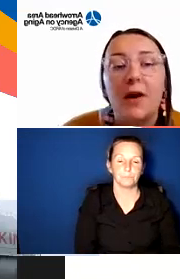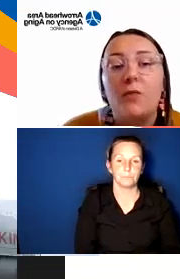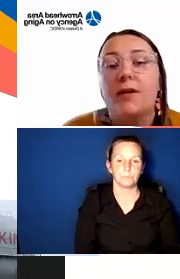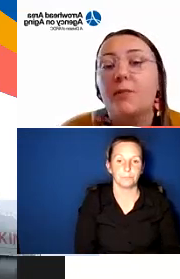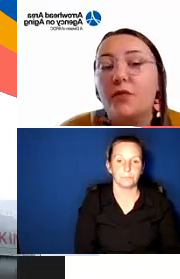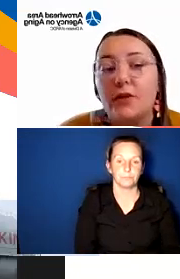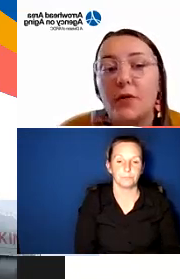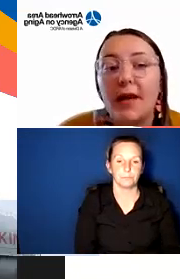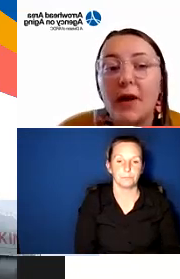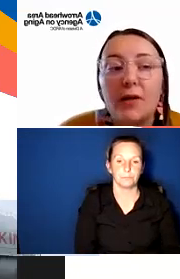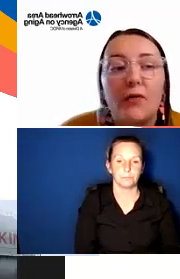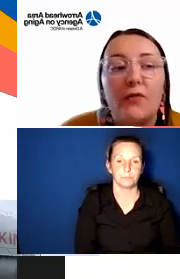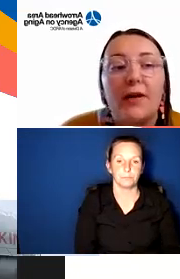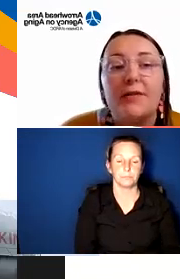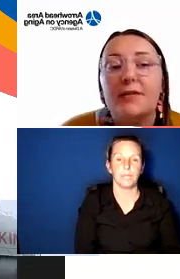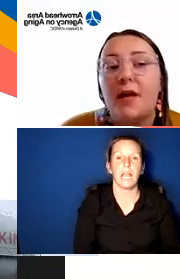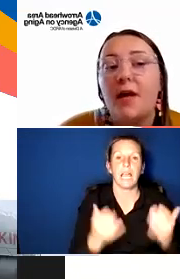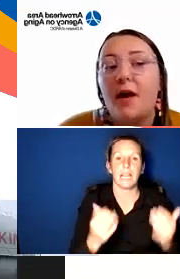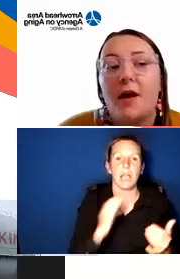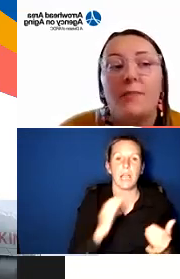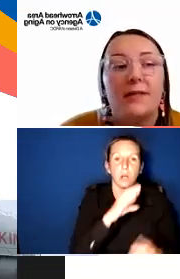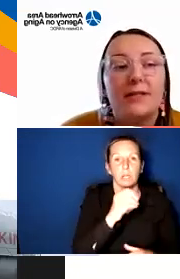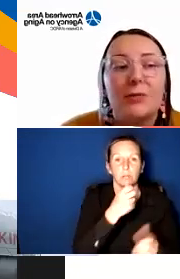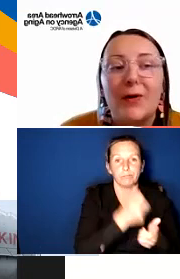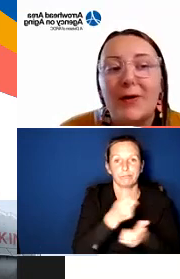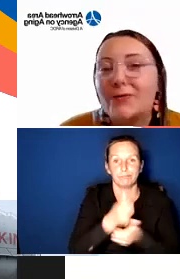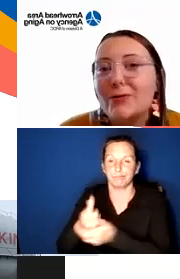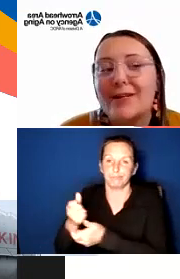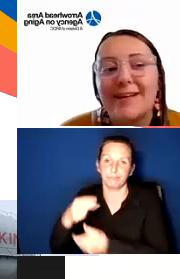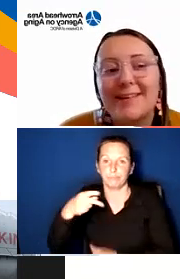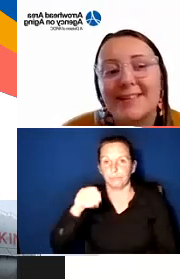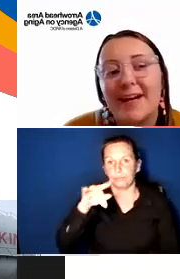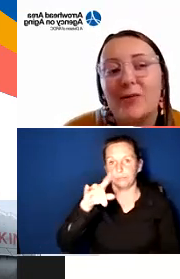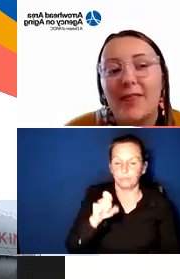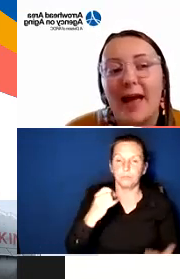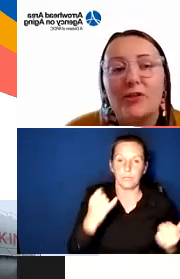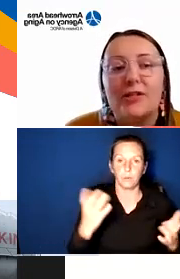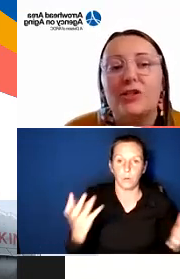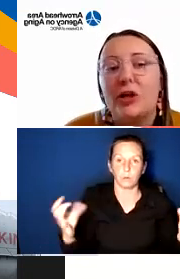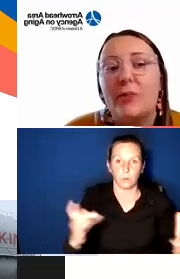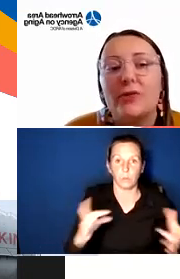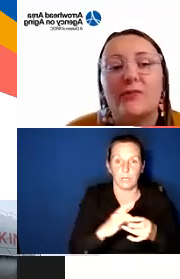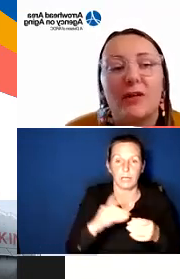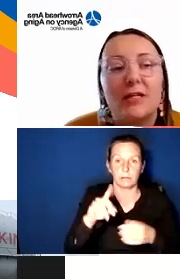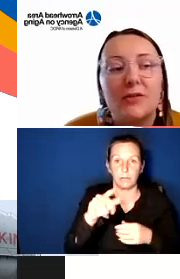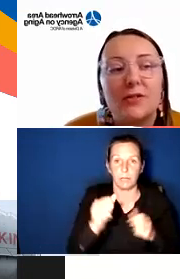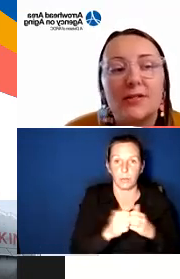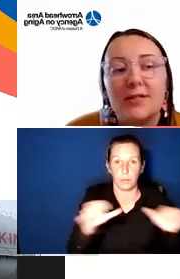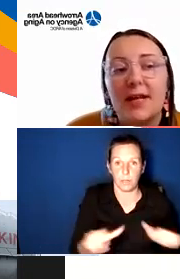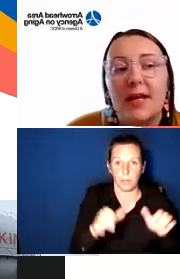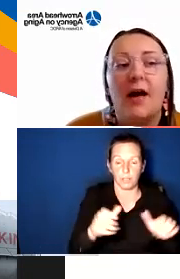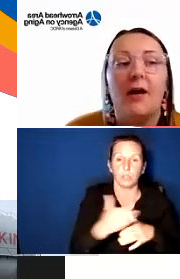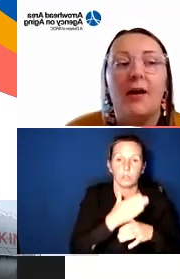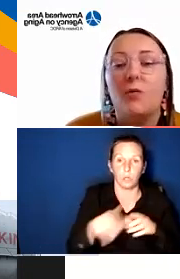So now we are going to move into our county profiles. And since we want to also connect this data with action and share about some funding